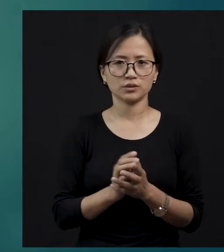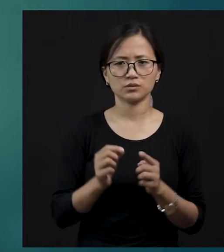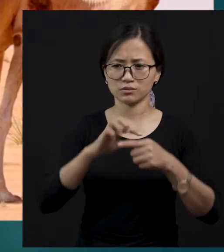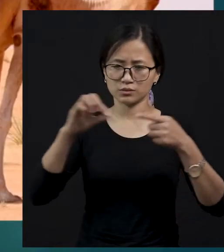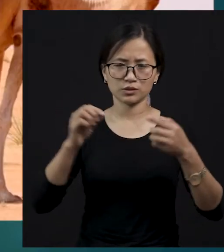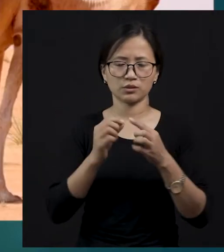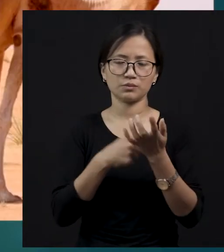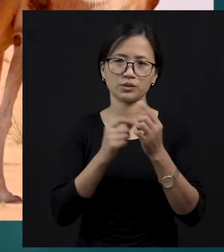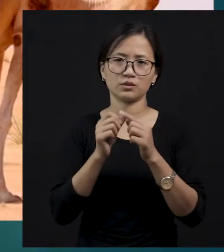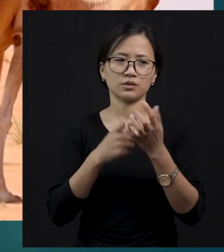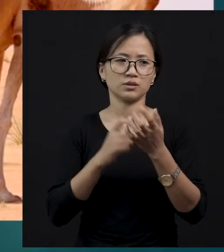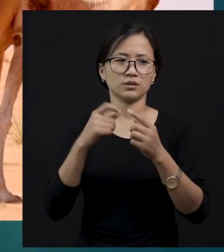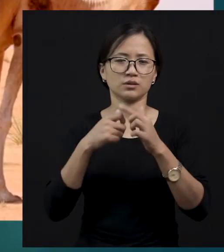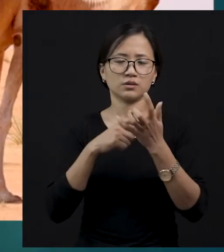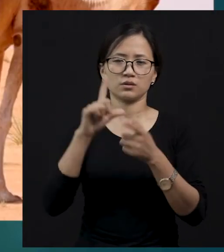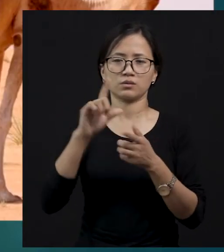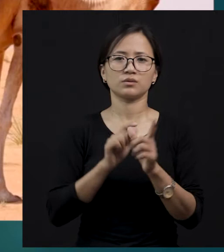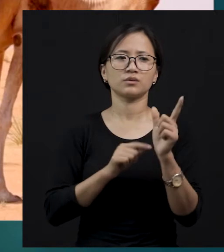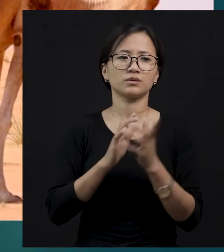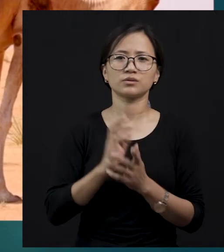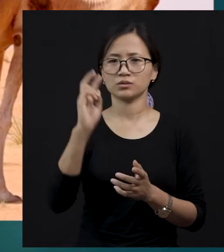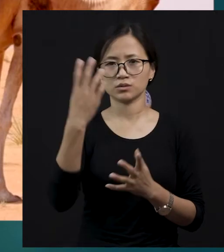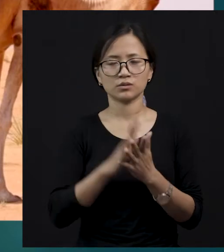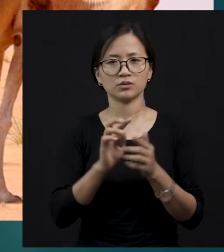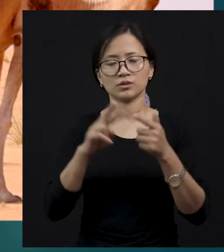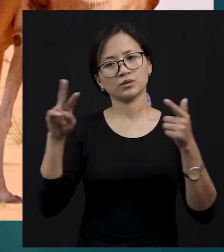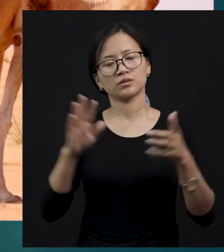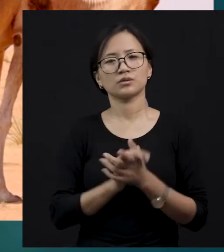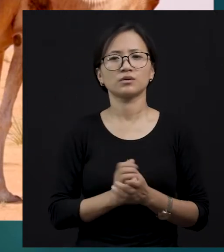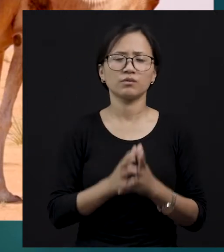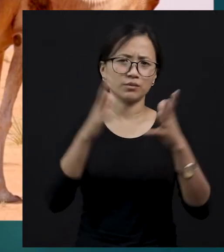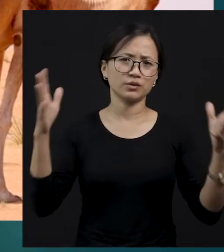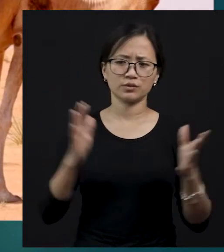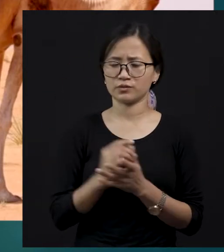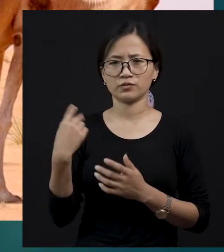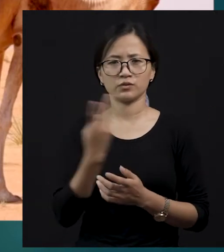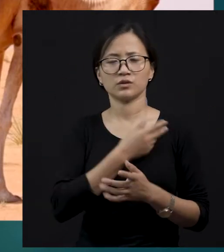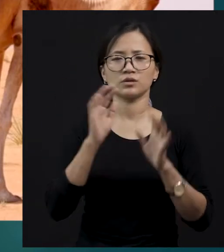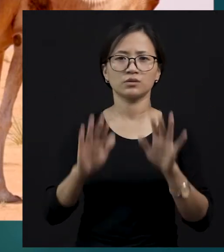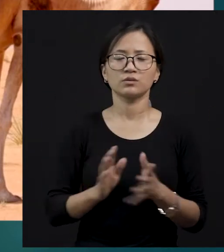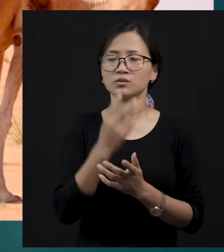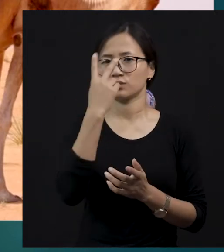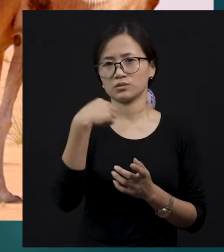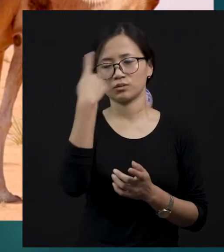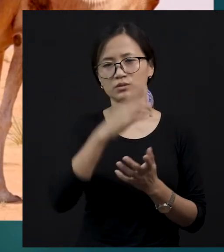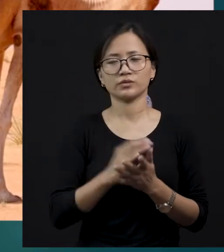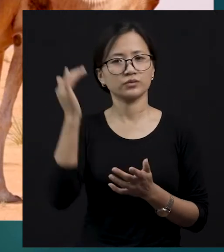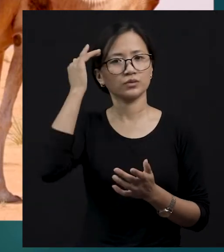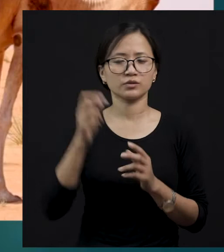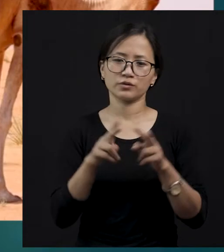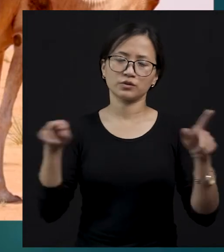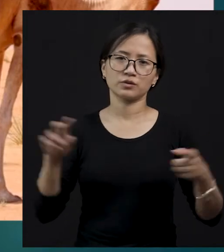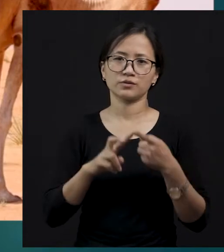okay? And there are 2 types of camels. There will be many of us here who does not know that there are